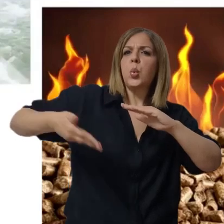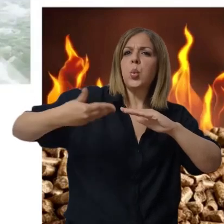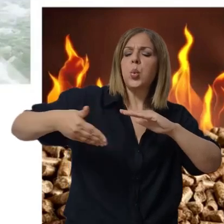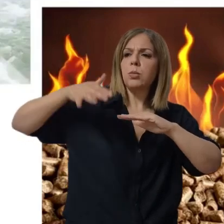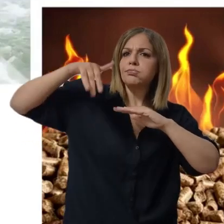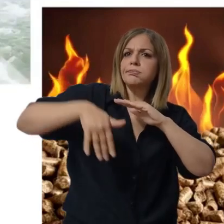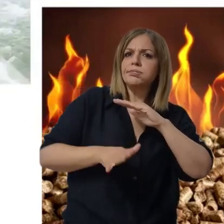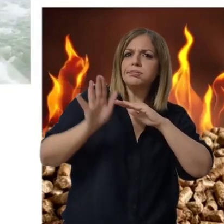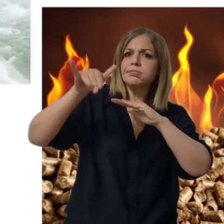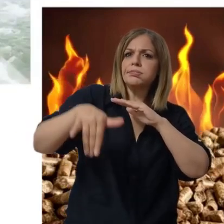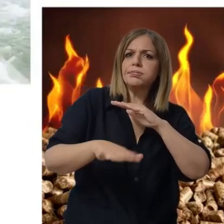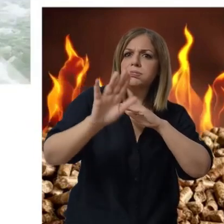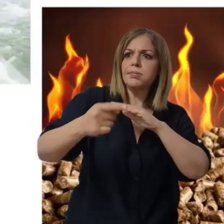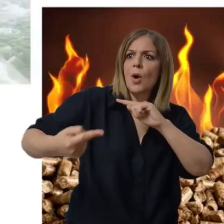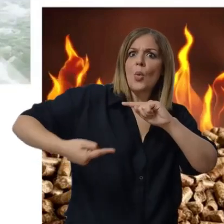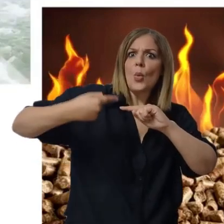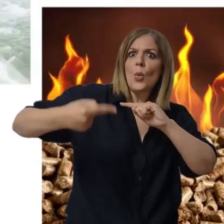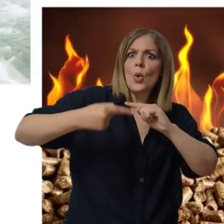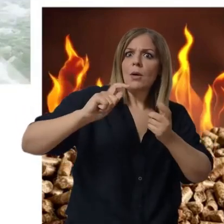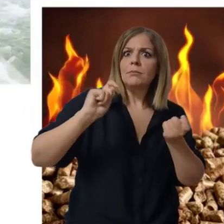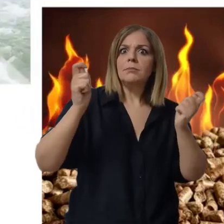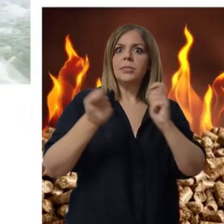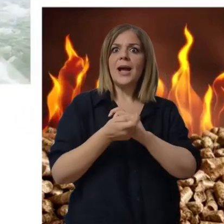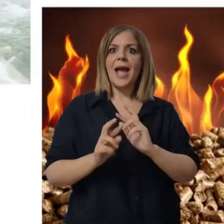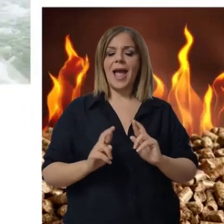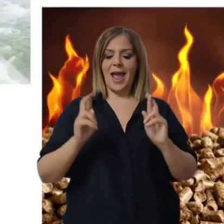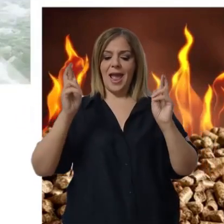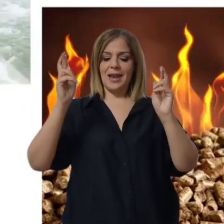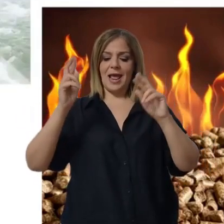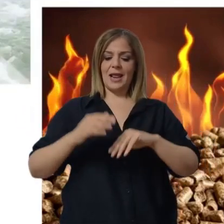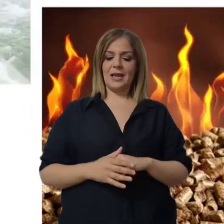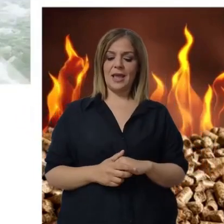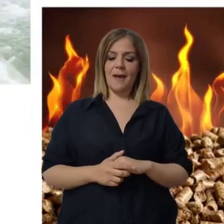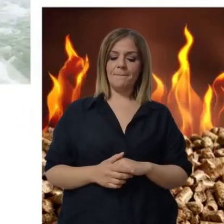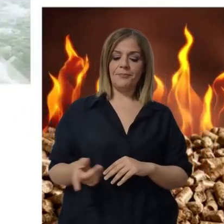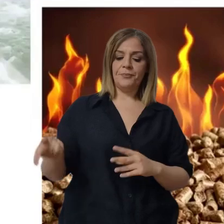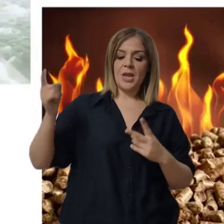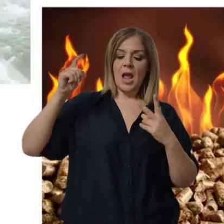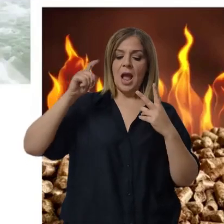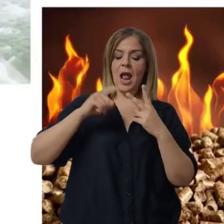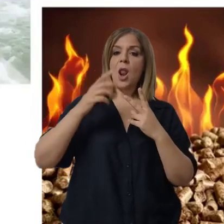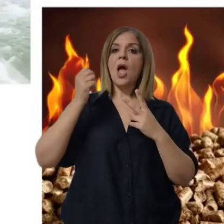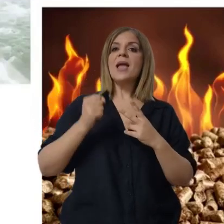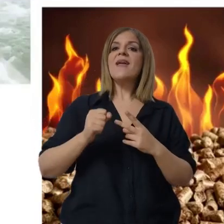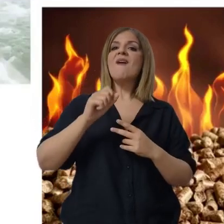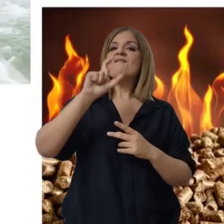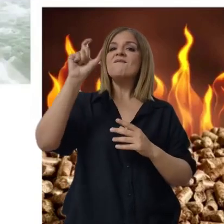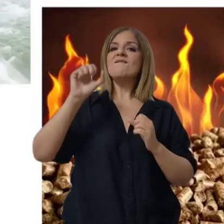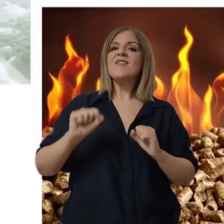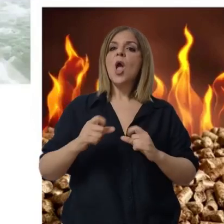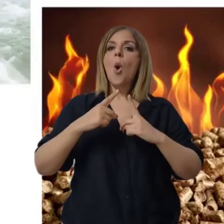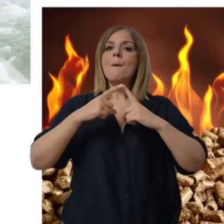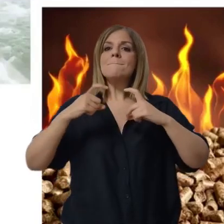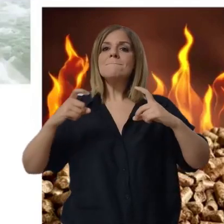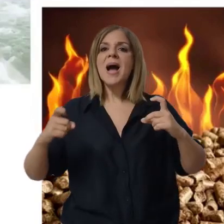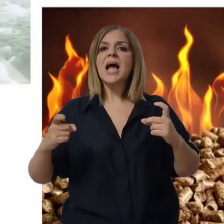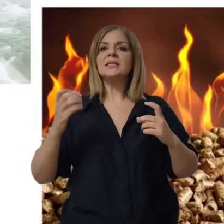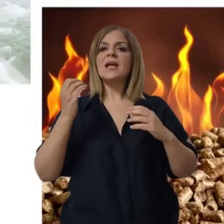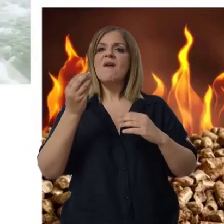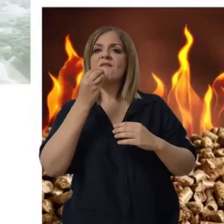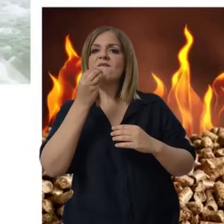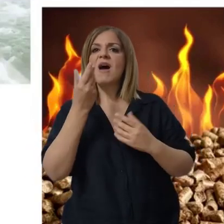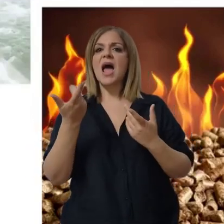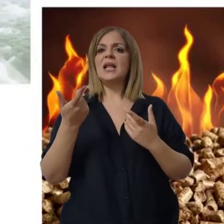into power, into energy. Then biomass energy that uses organic materials like wood or